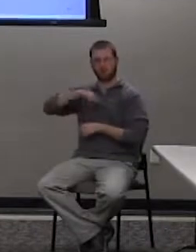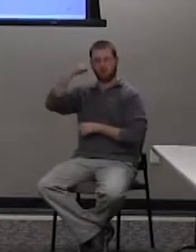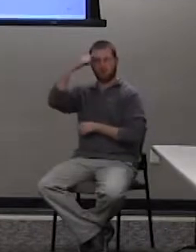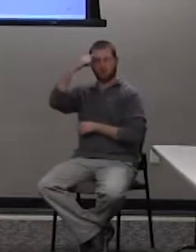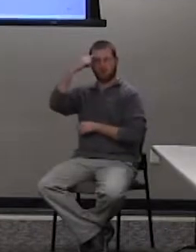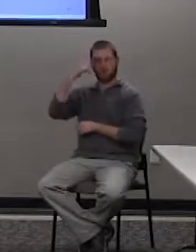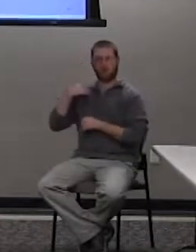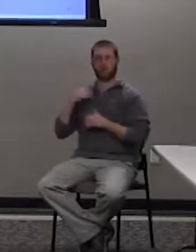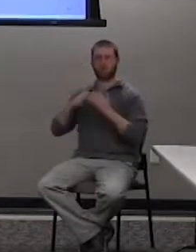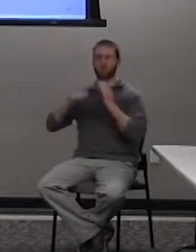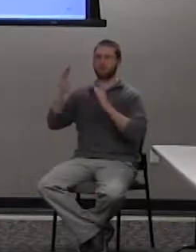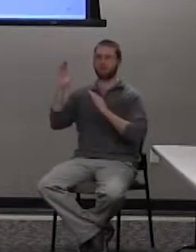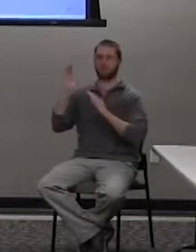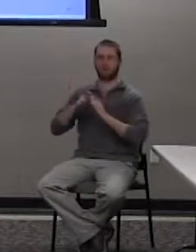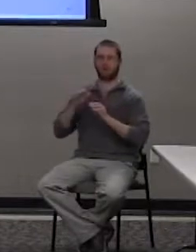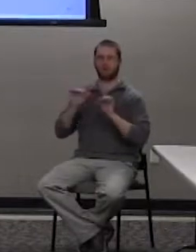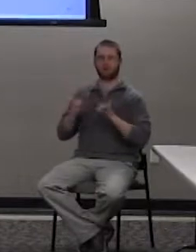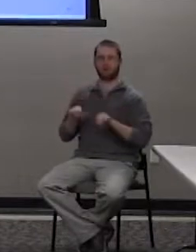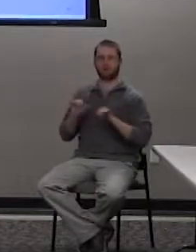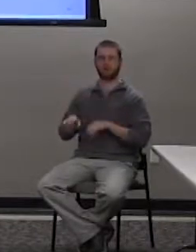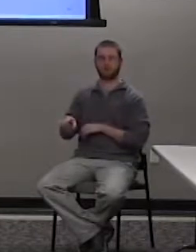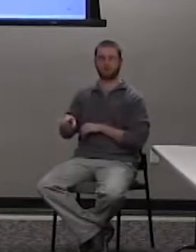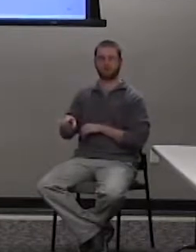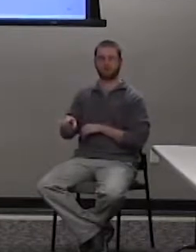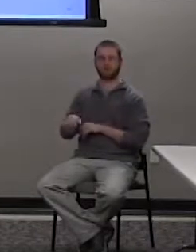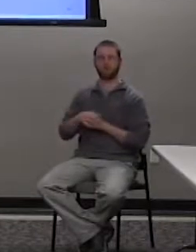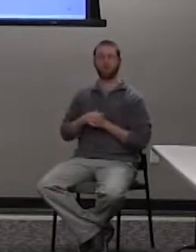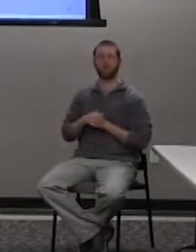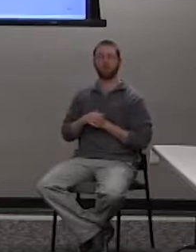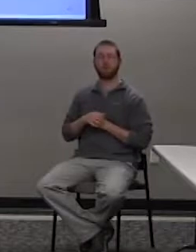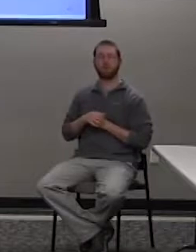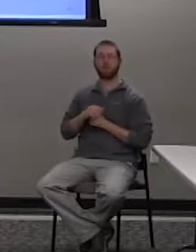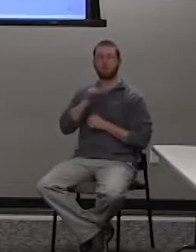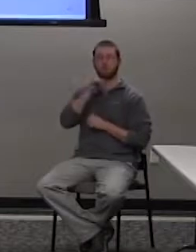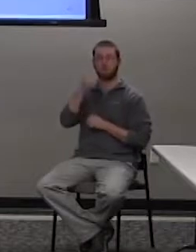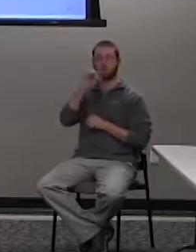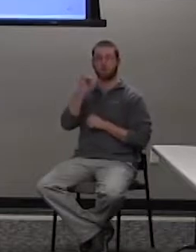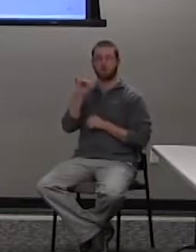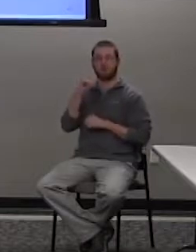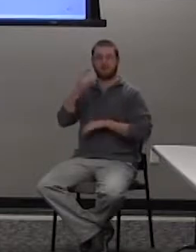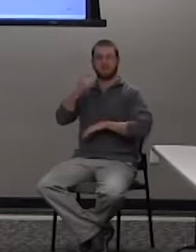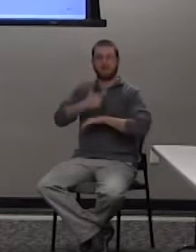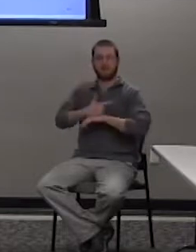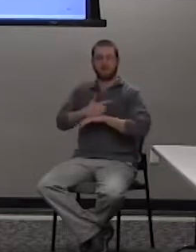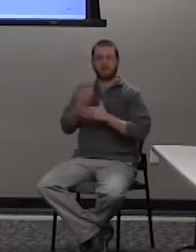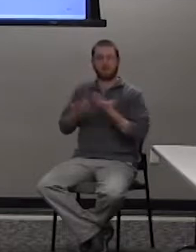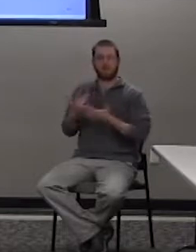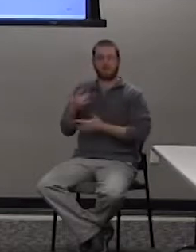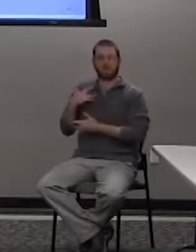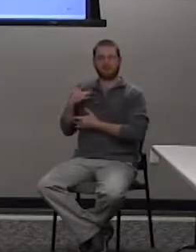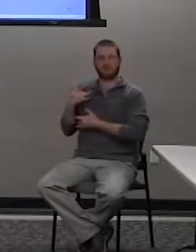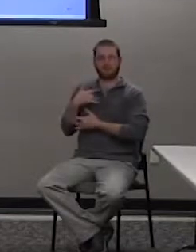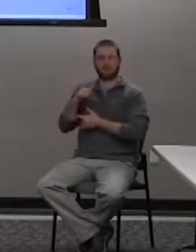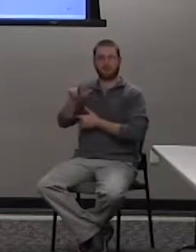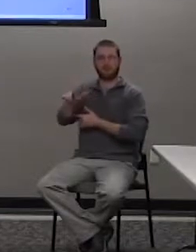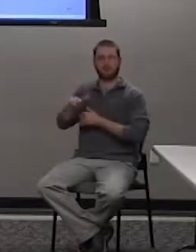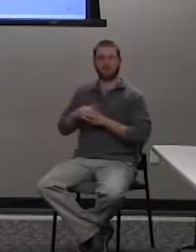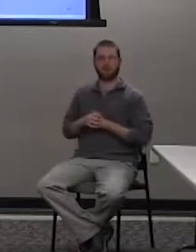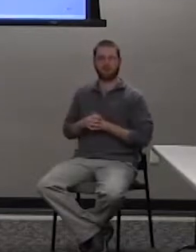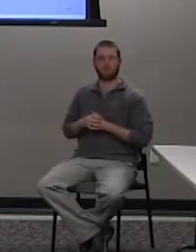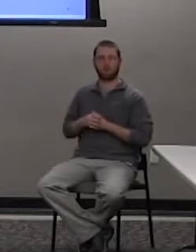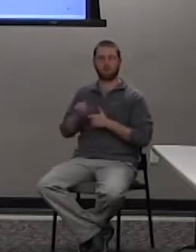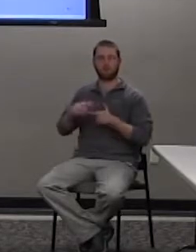have the greatest potential, which may not be necessarily looking like today, but need to be considered. And